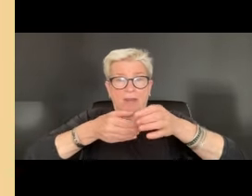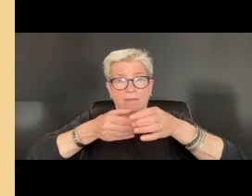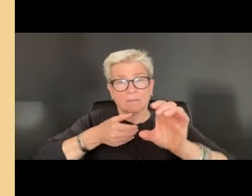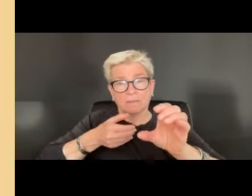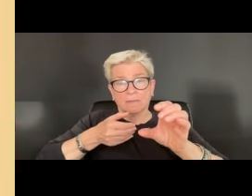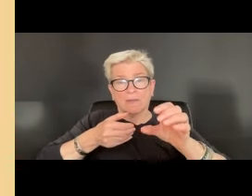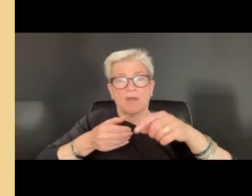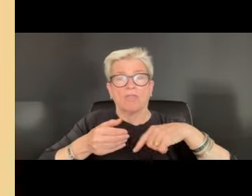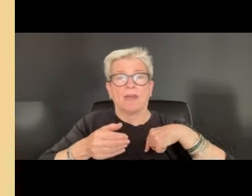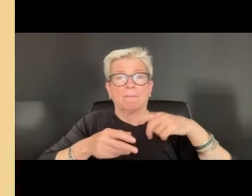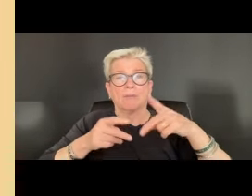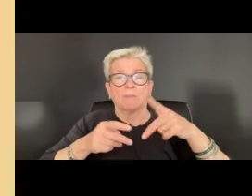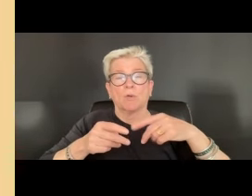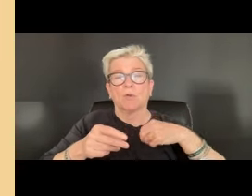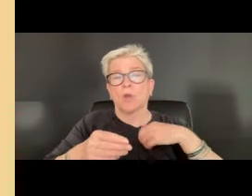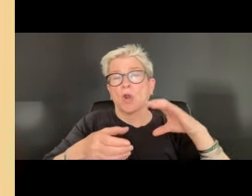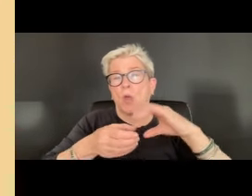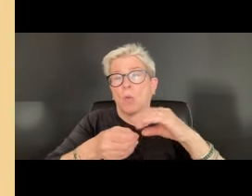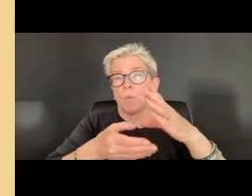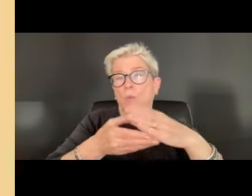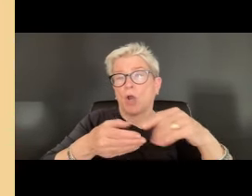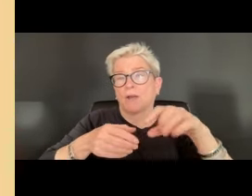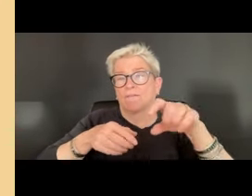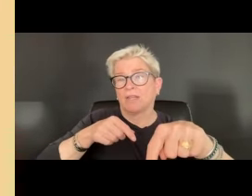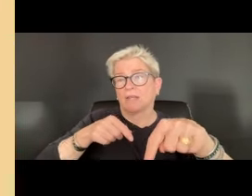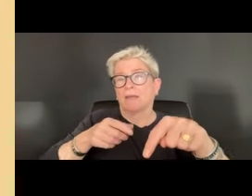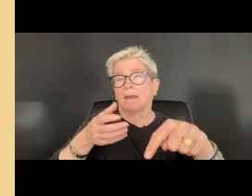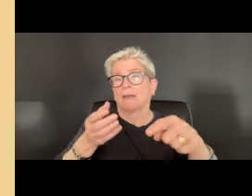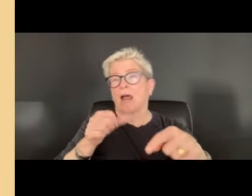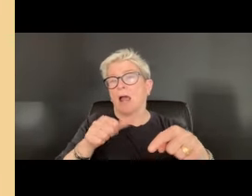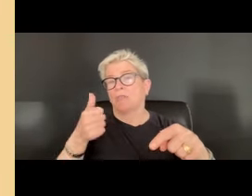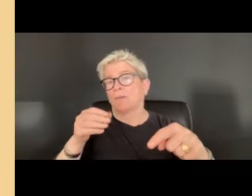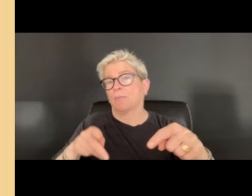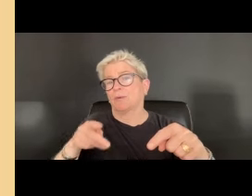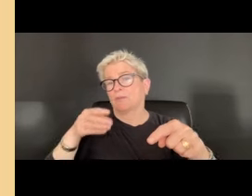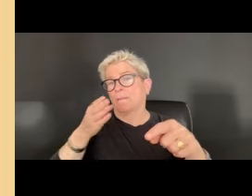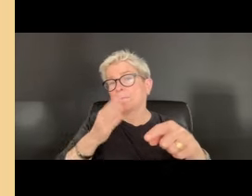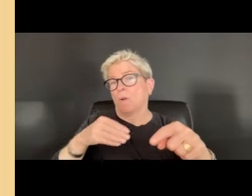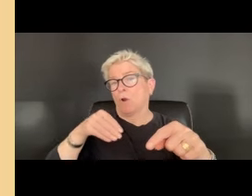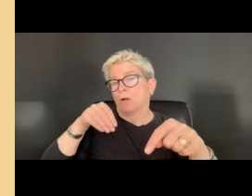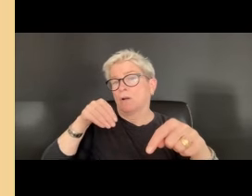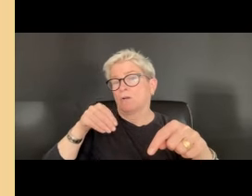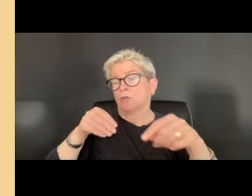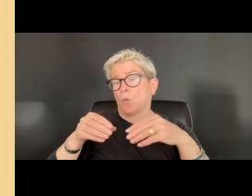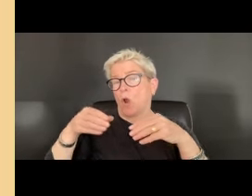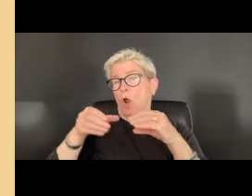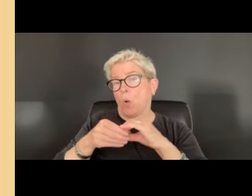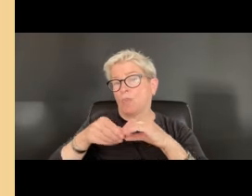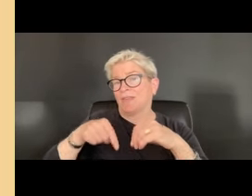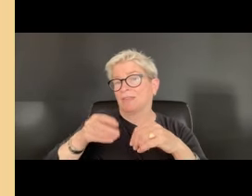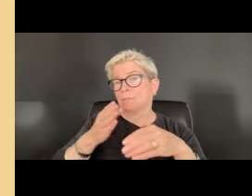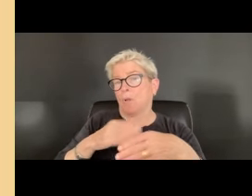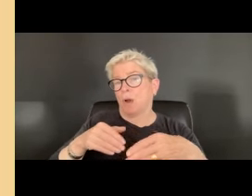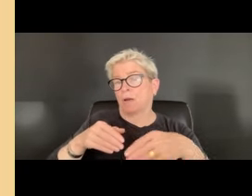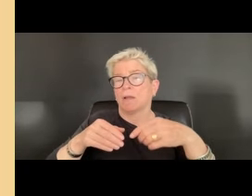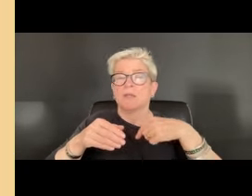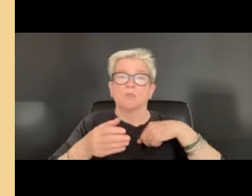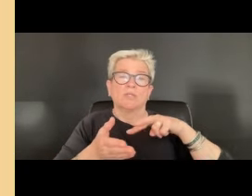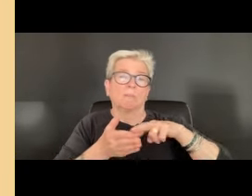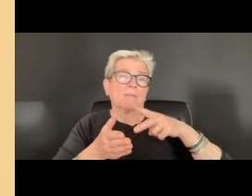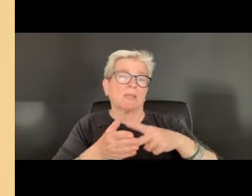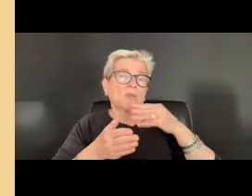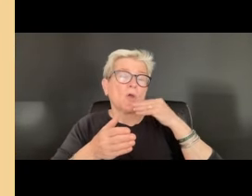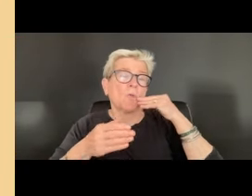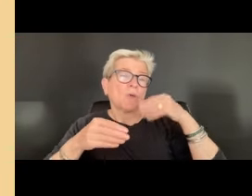proposal would make it easier for people in neighborhood residential zones to sell a portion of their lot, as is mentioned.